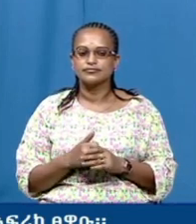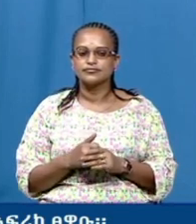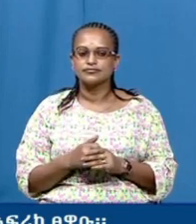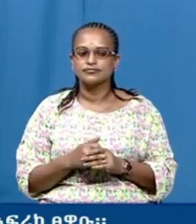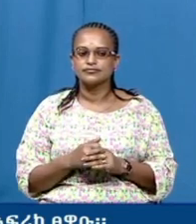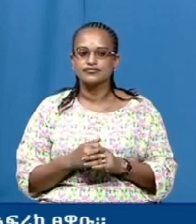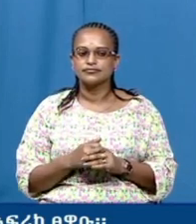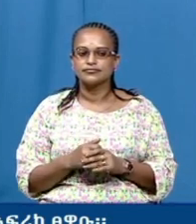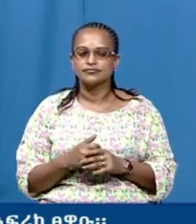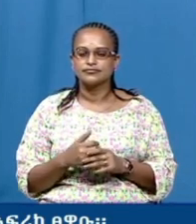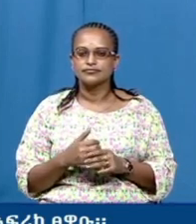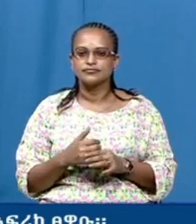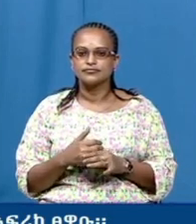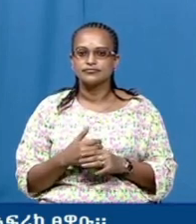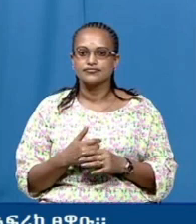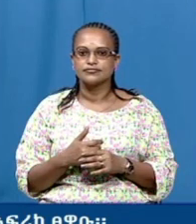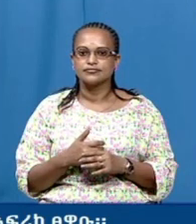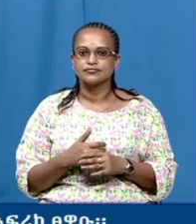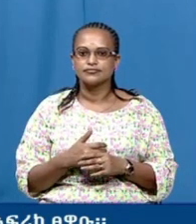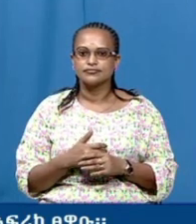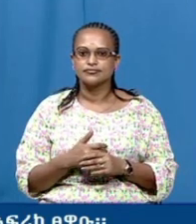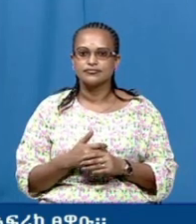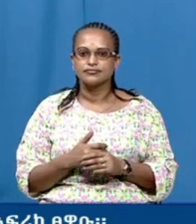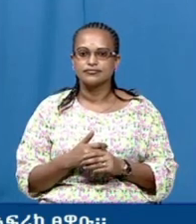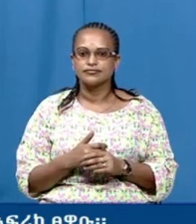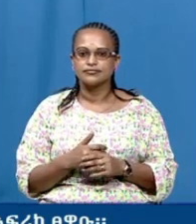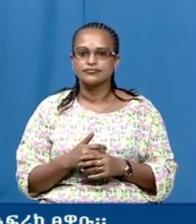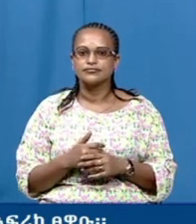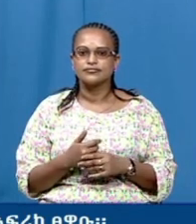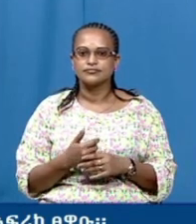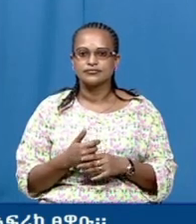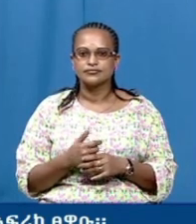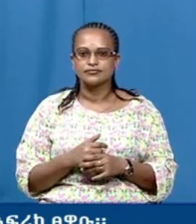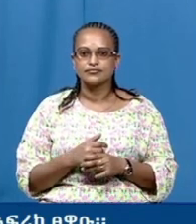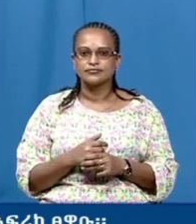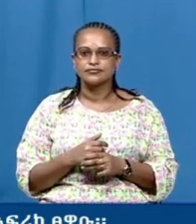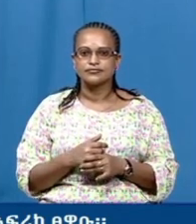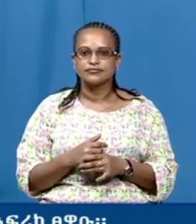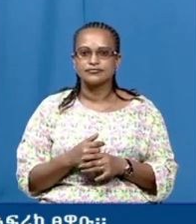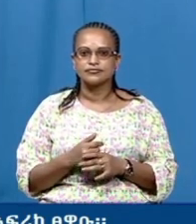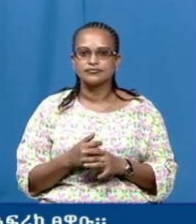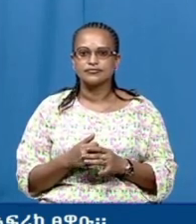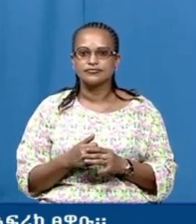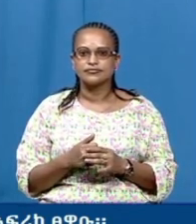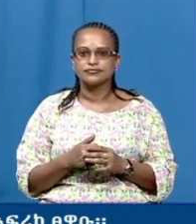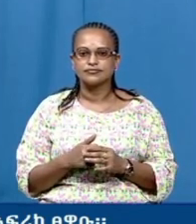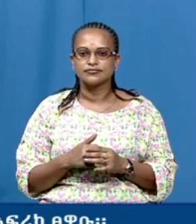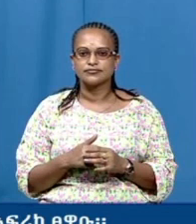are reports that the Eritrean forces are still in Tigray. What is the African Union position on